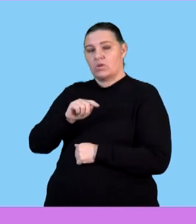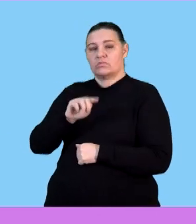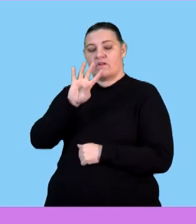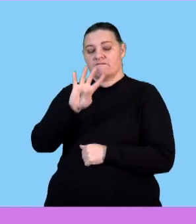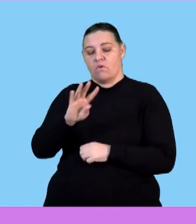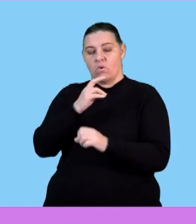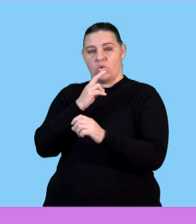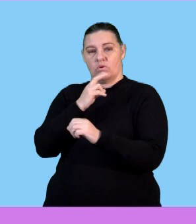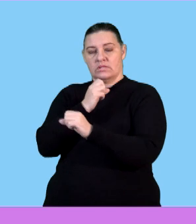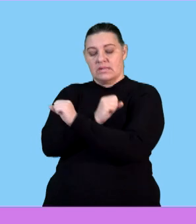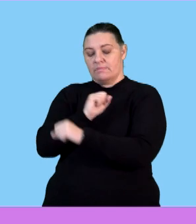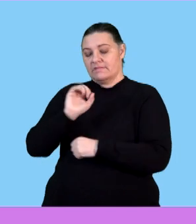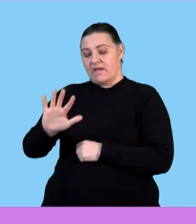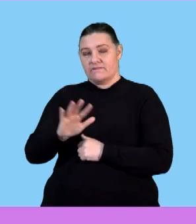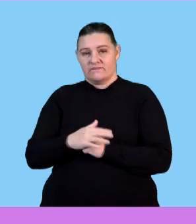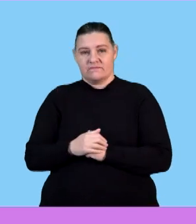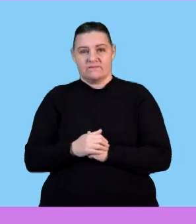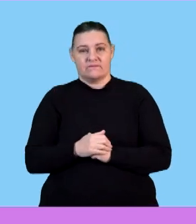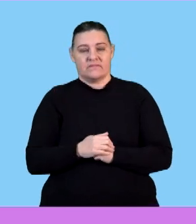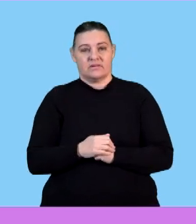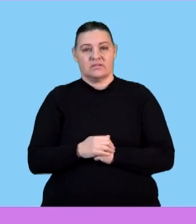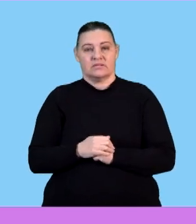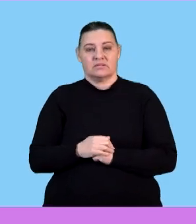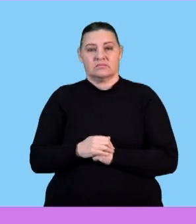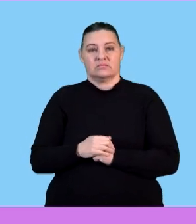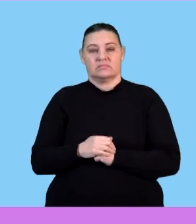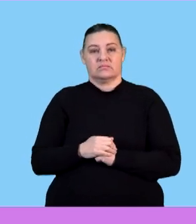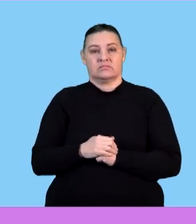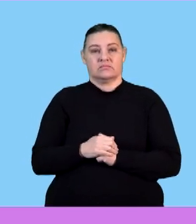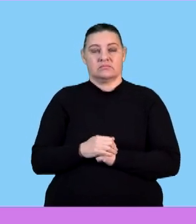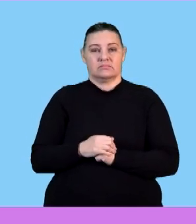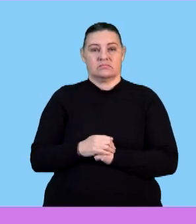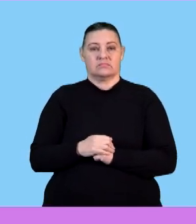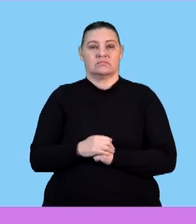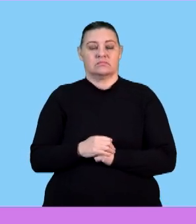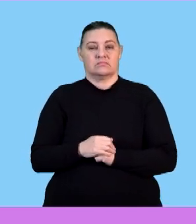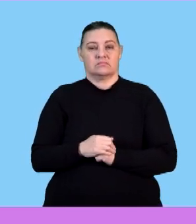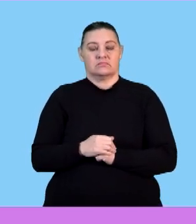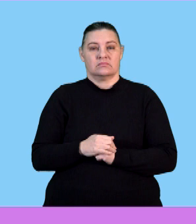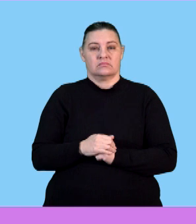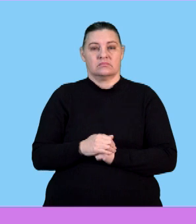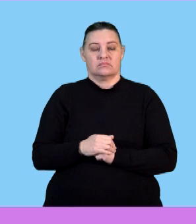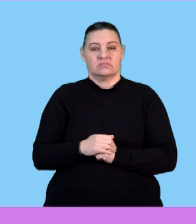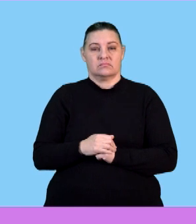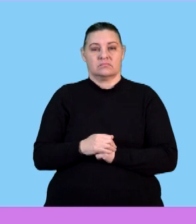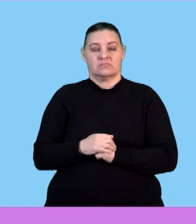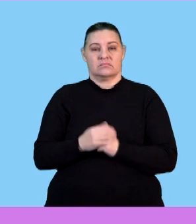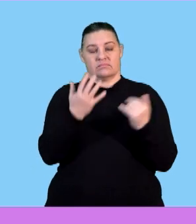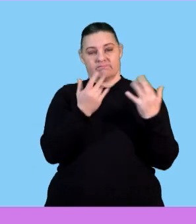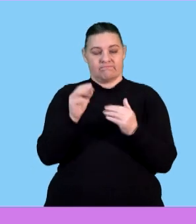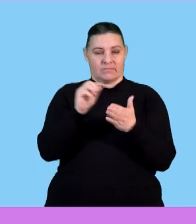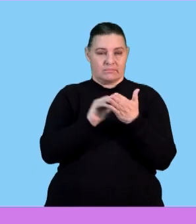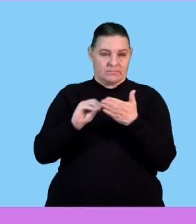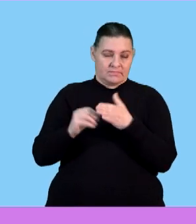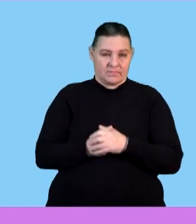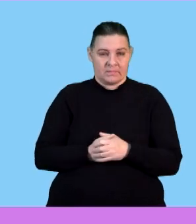sides measure 5. So what do? Go to my formula, replace the length with the 5, let the calculator